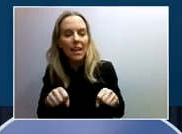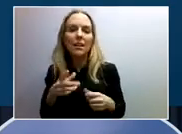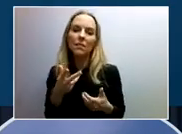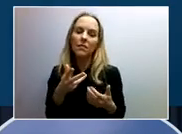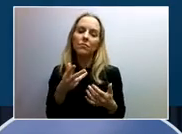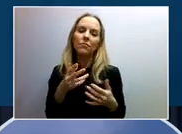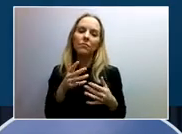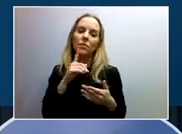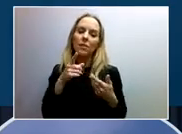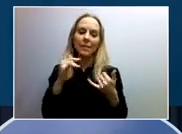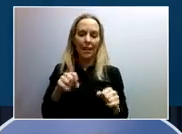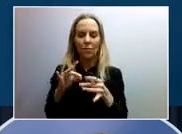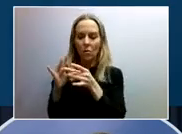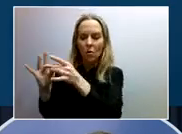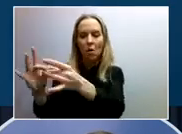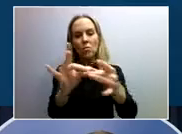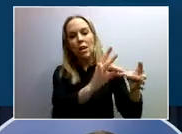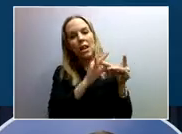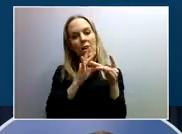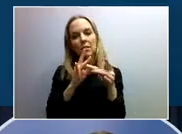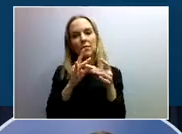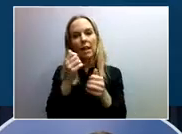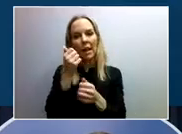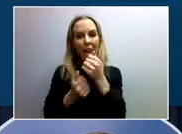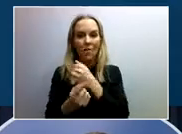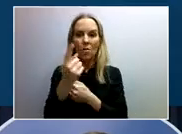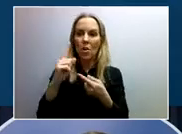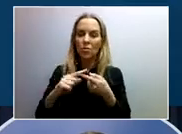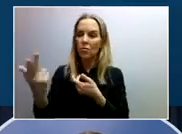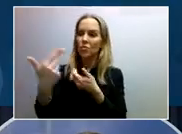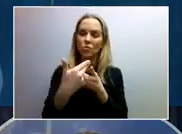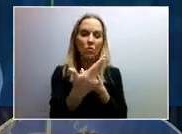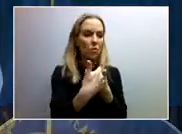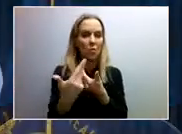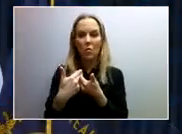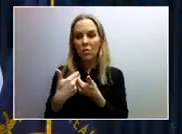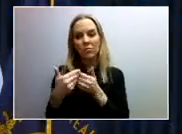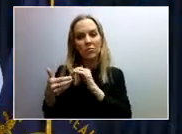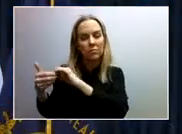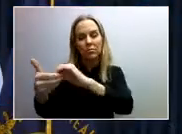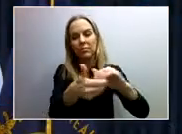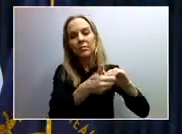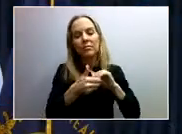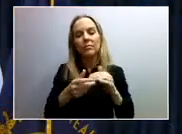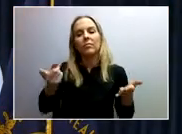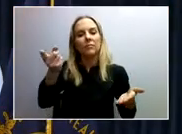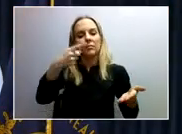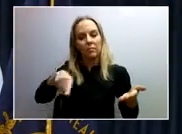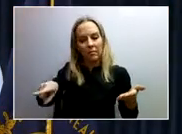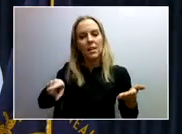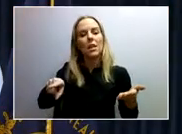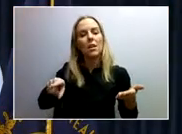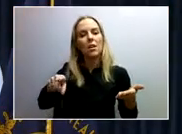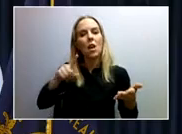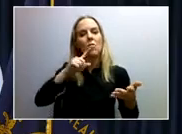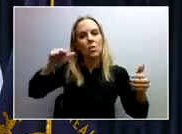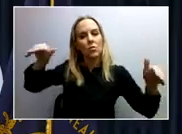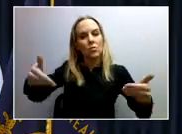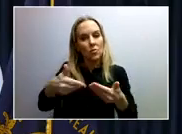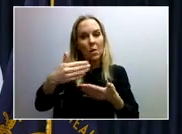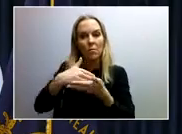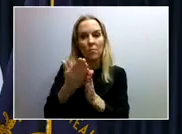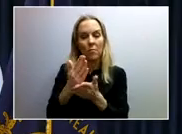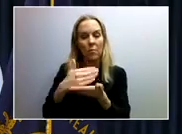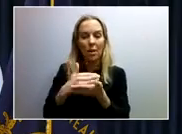to take everybody joining on board. Next week, I'm going to introduce a budget that makes bigger investments in